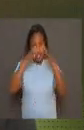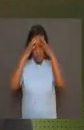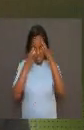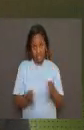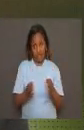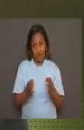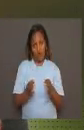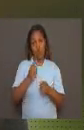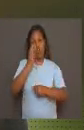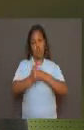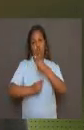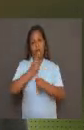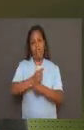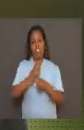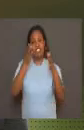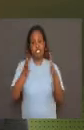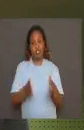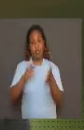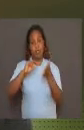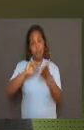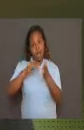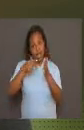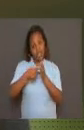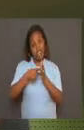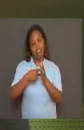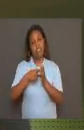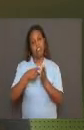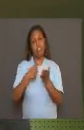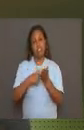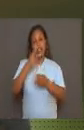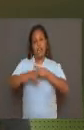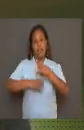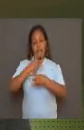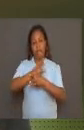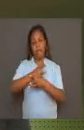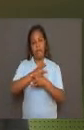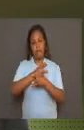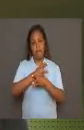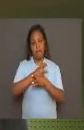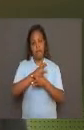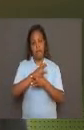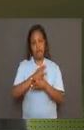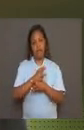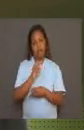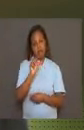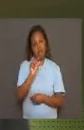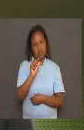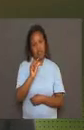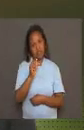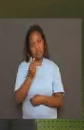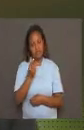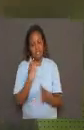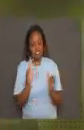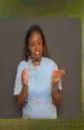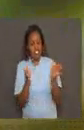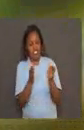that globalization means that the world is, in some senses,